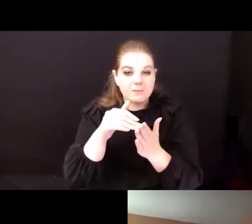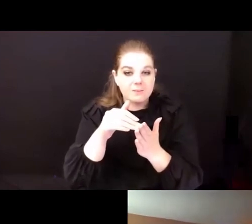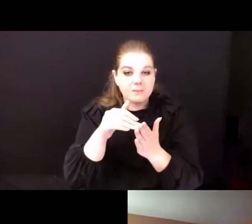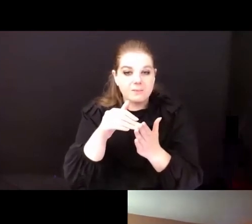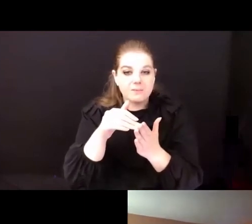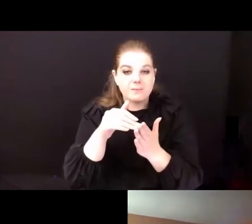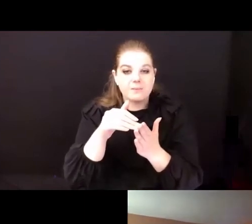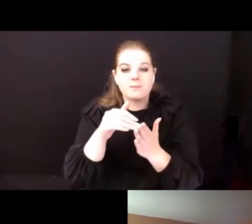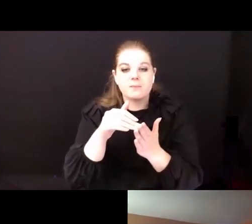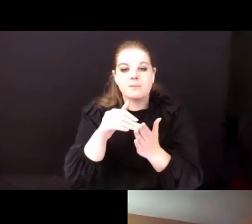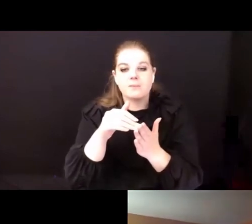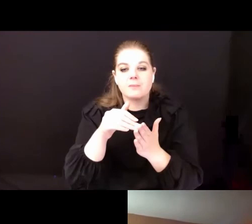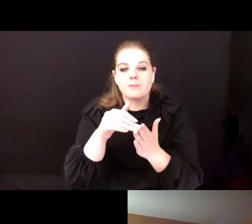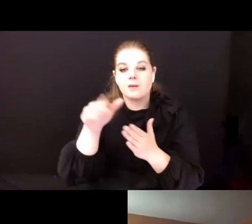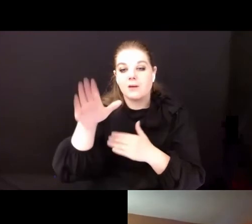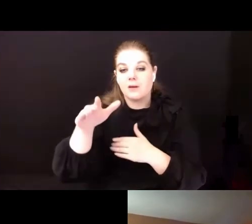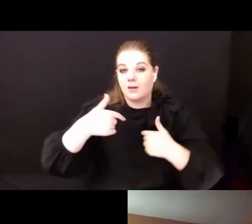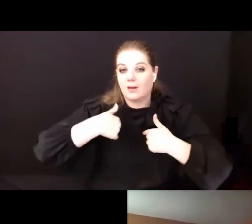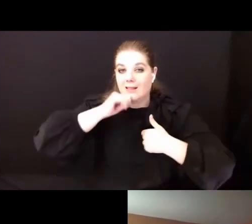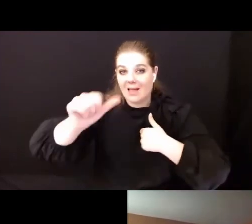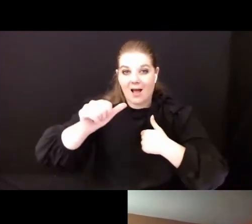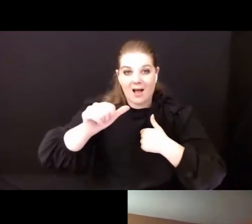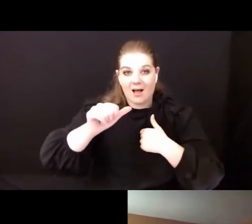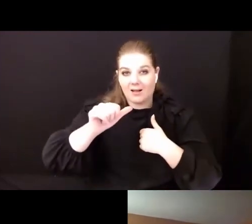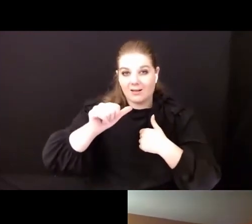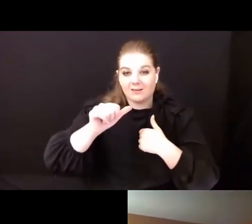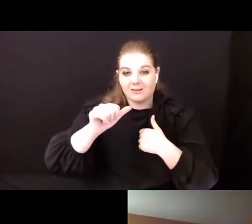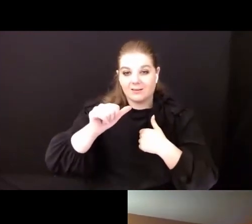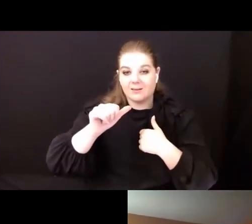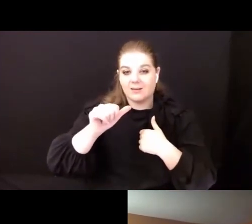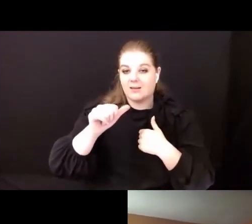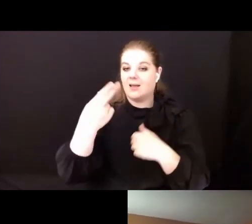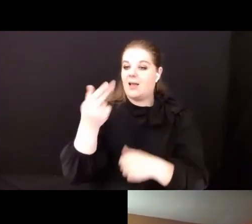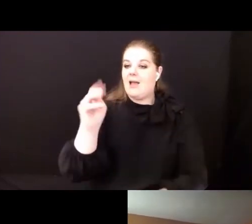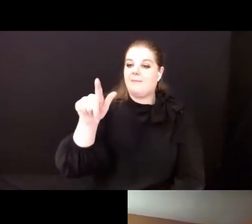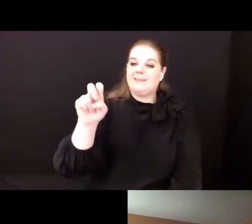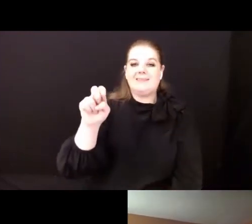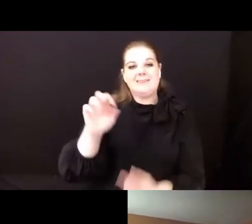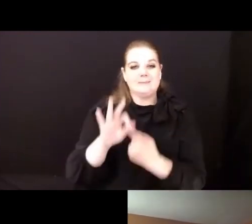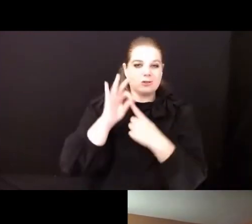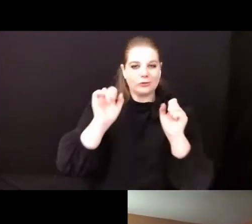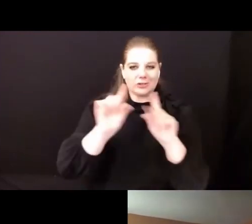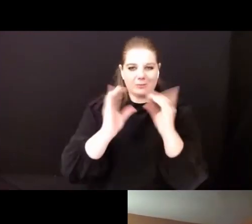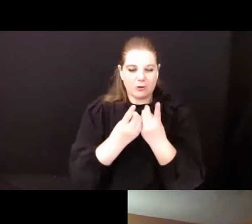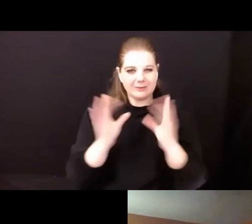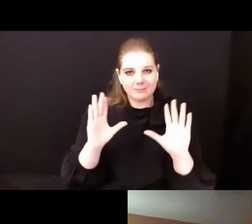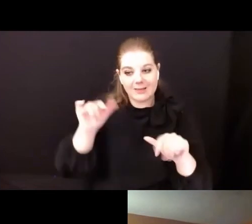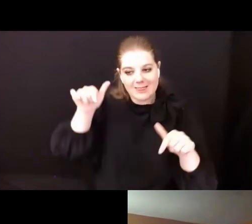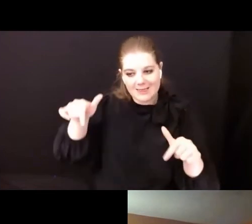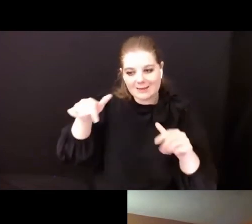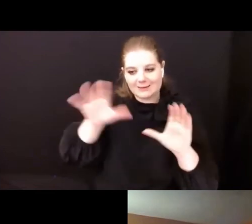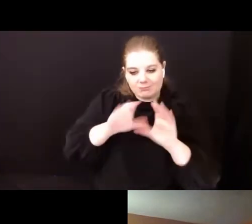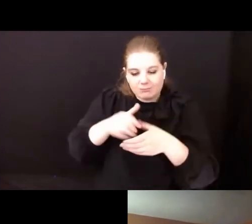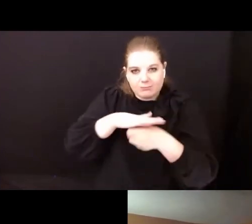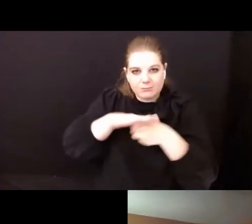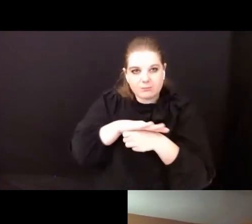Hamline's special ed department. It's a resource, because I think for many